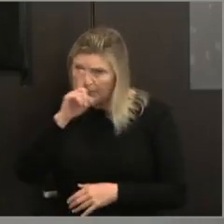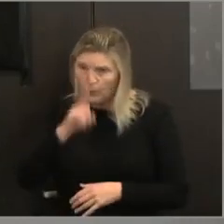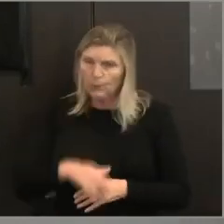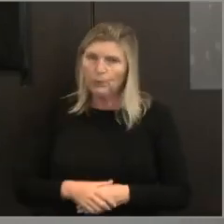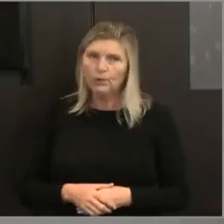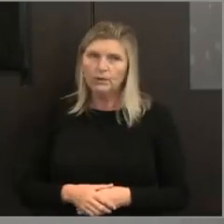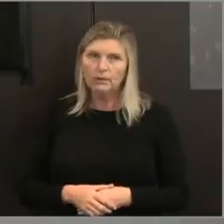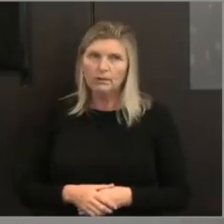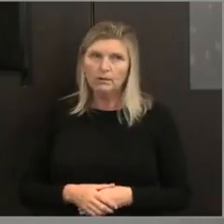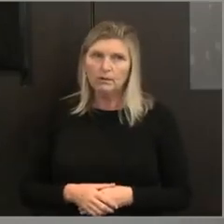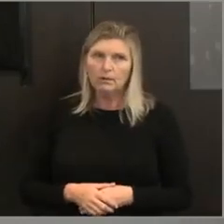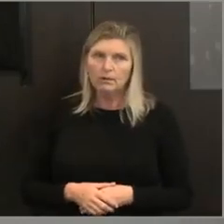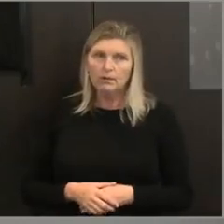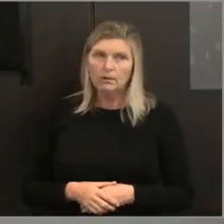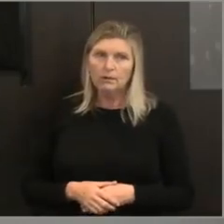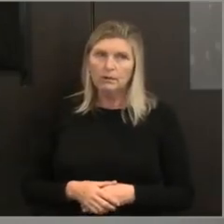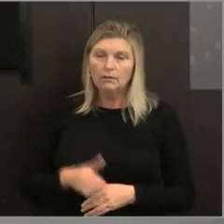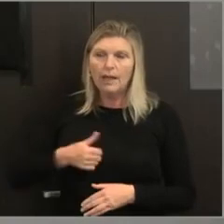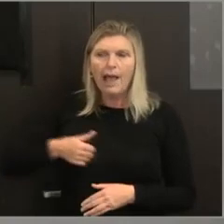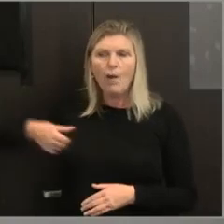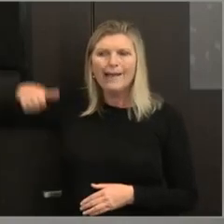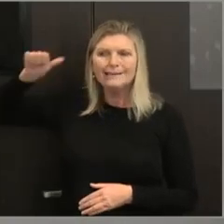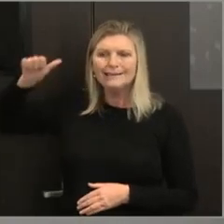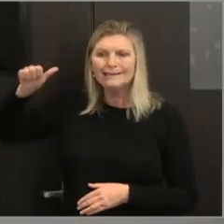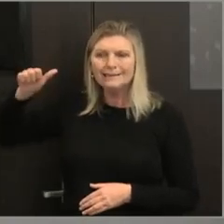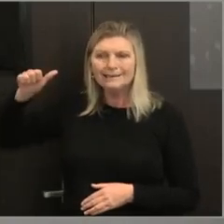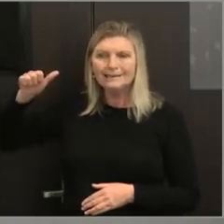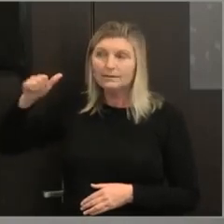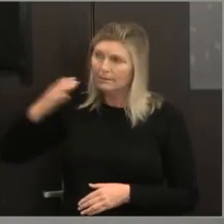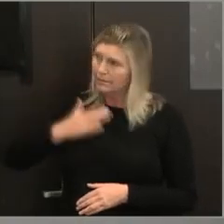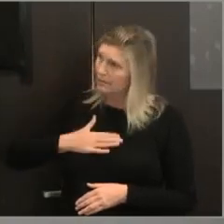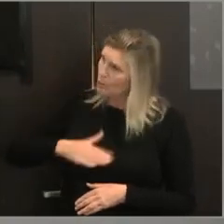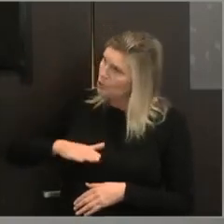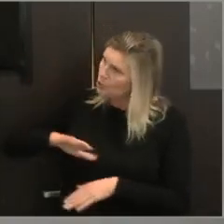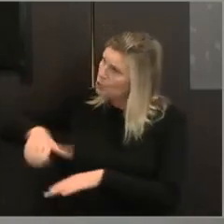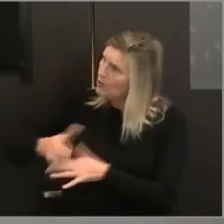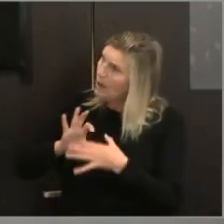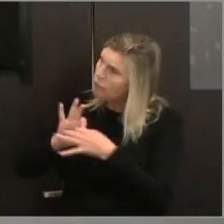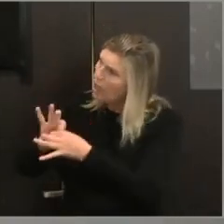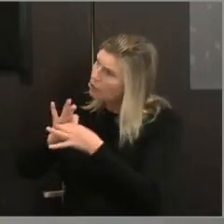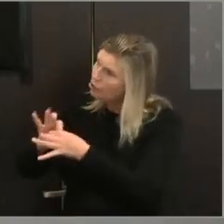When our tipuna sought a relationship with the Crown,